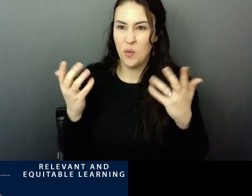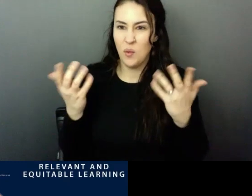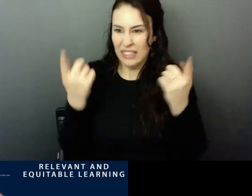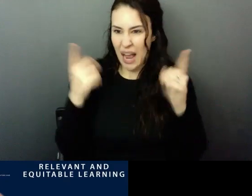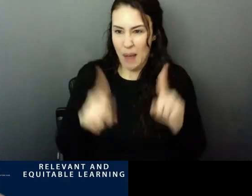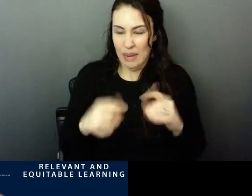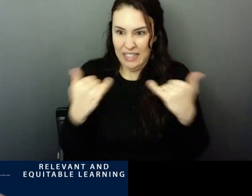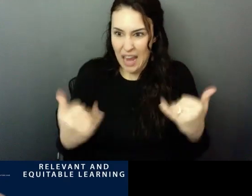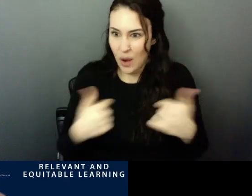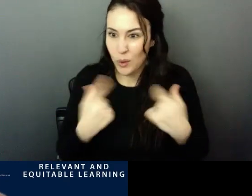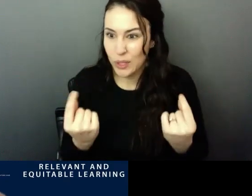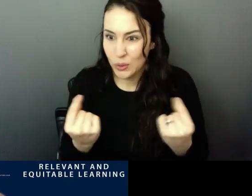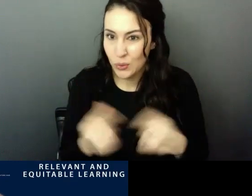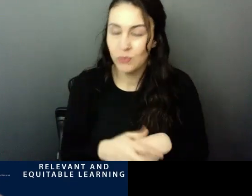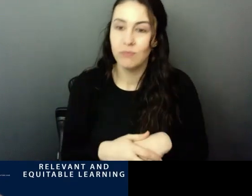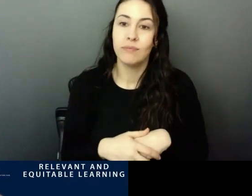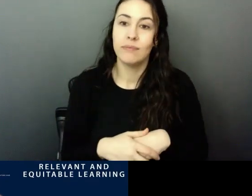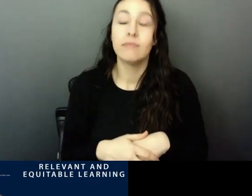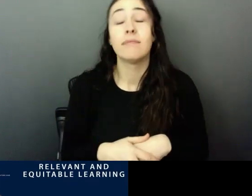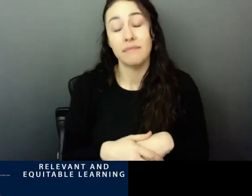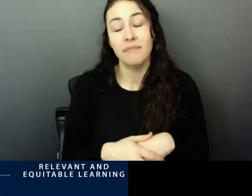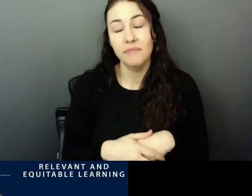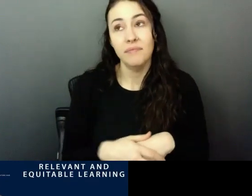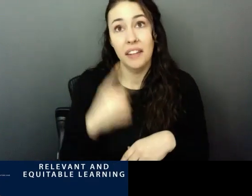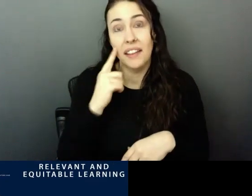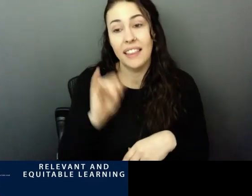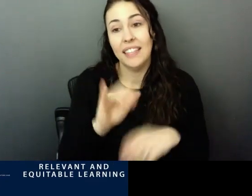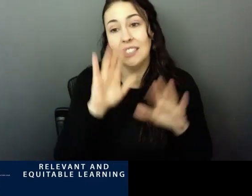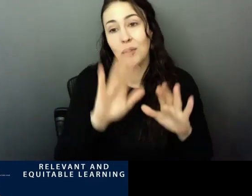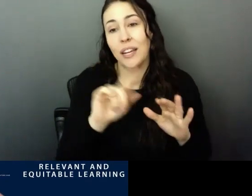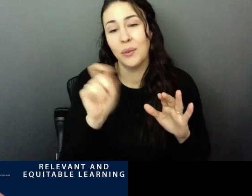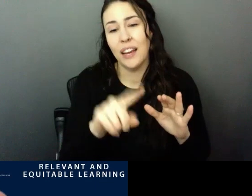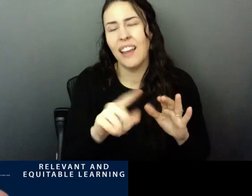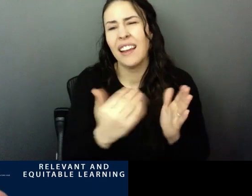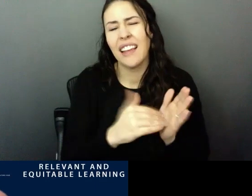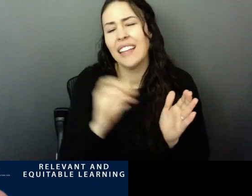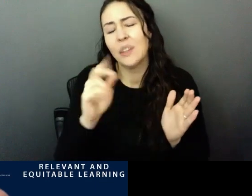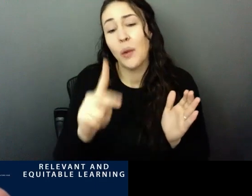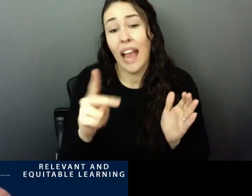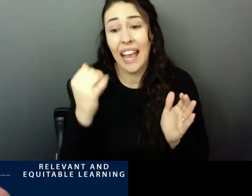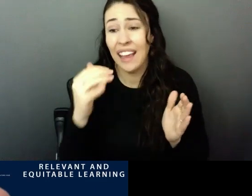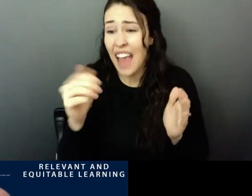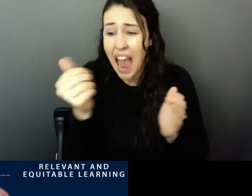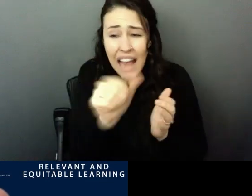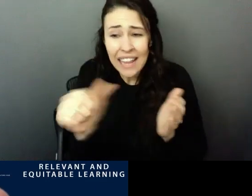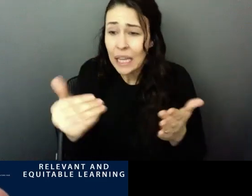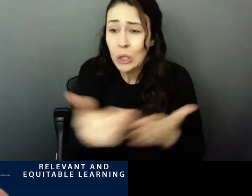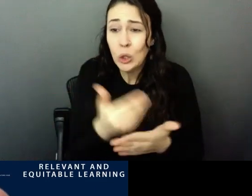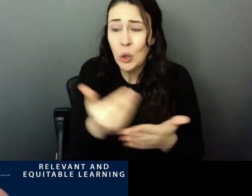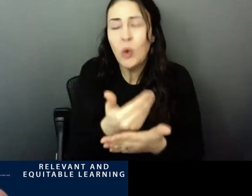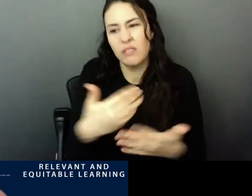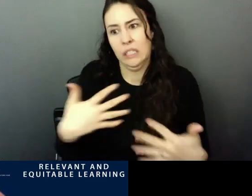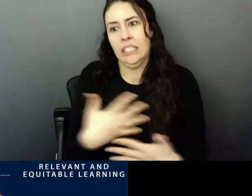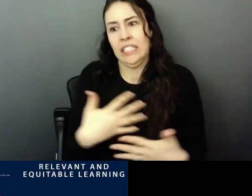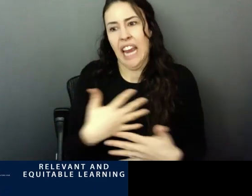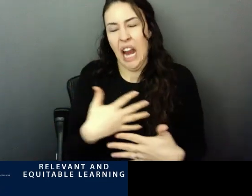now? I think that's a great question. I think, like I said, it's okay with anything new. It's scary. You know, you don't know what it could be